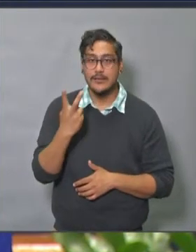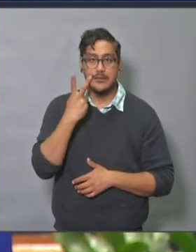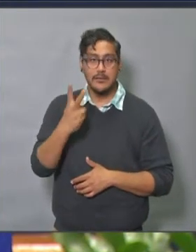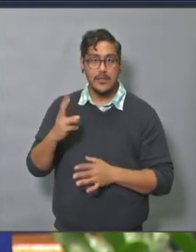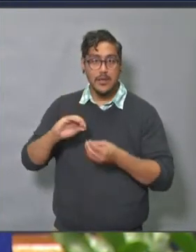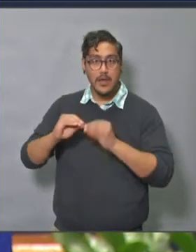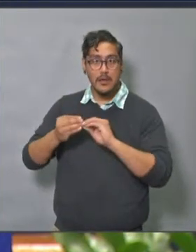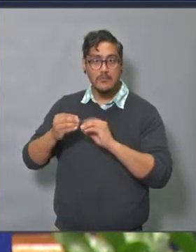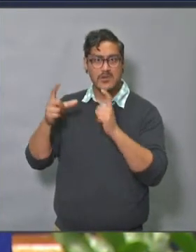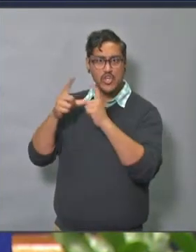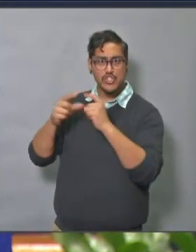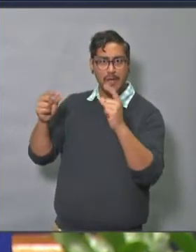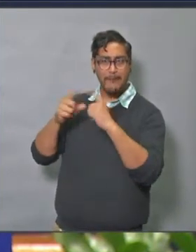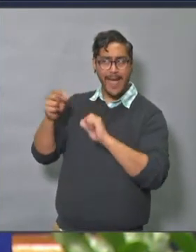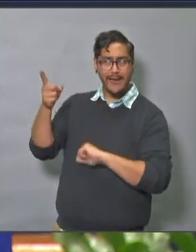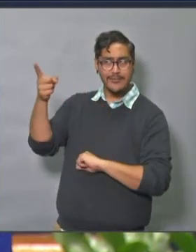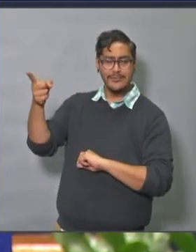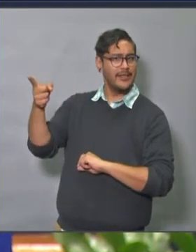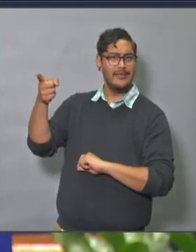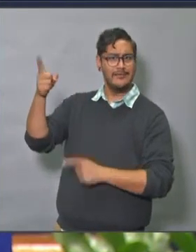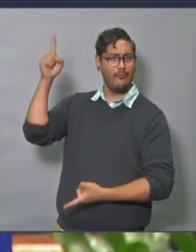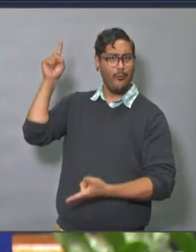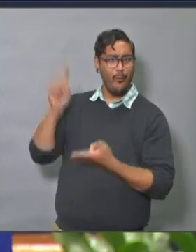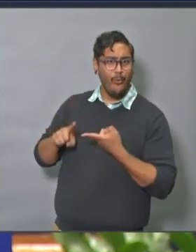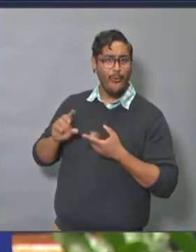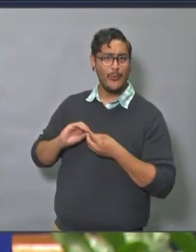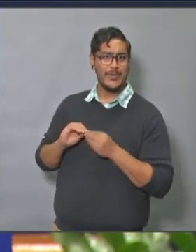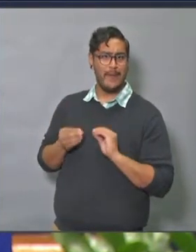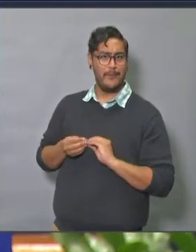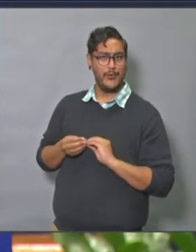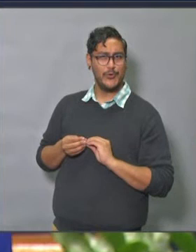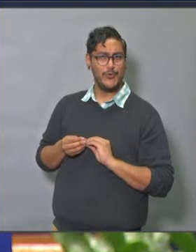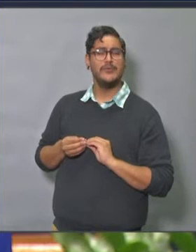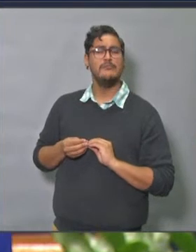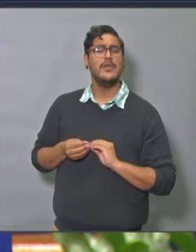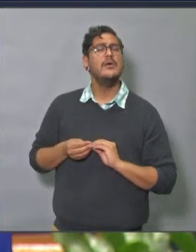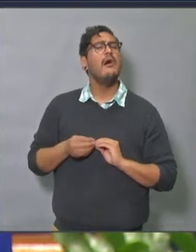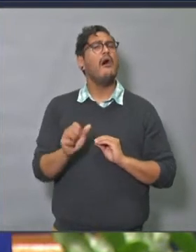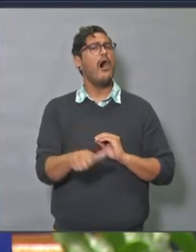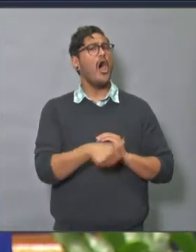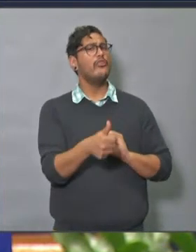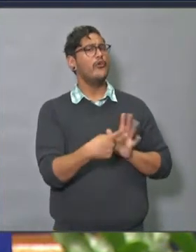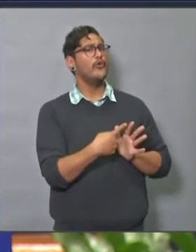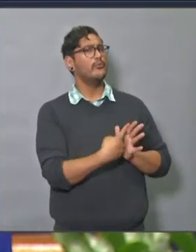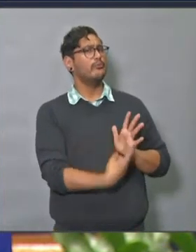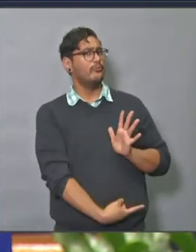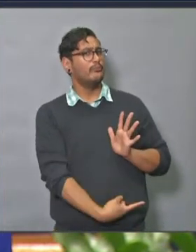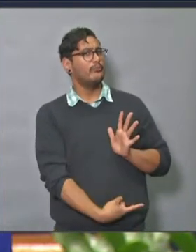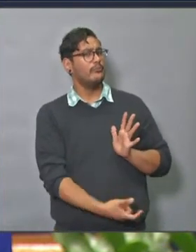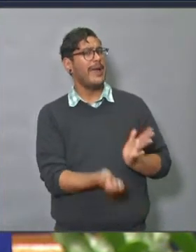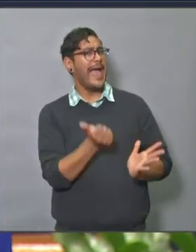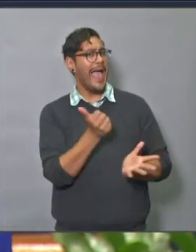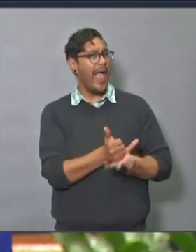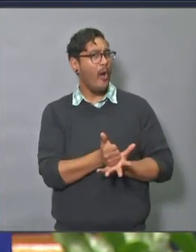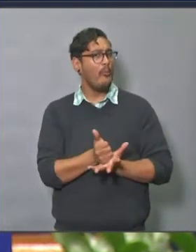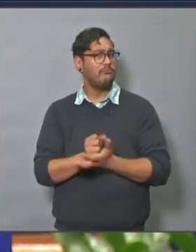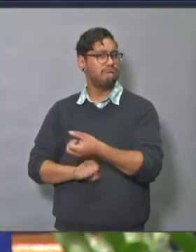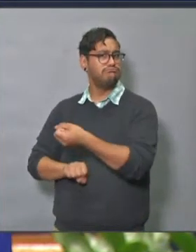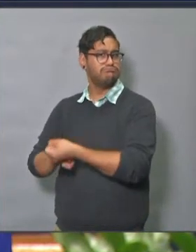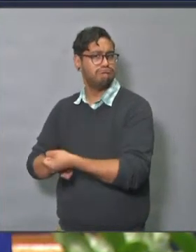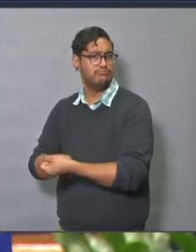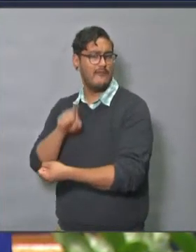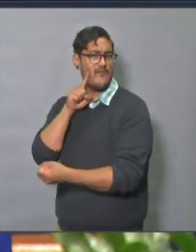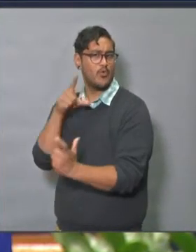think there's a lot of other things that contributed to Japan's rates, and I'd be happy to talk at length